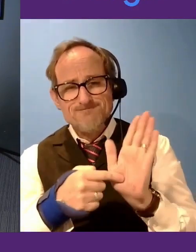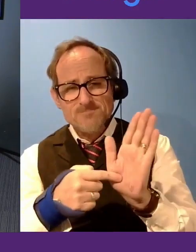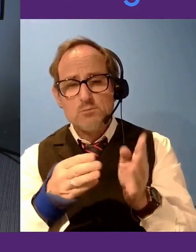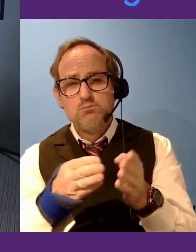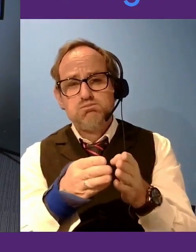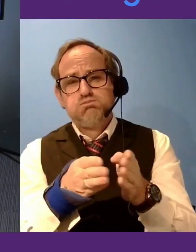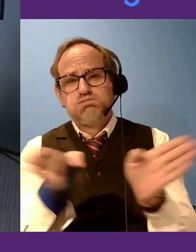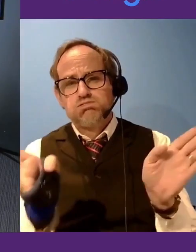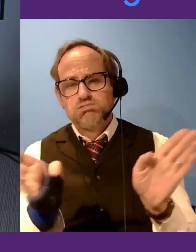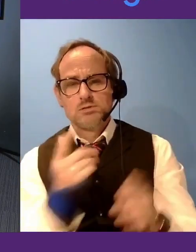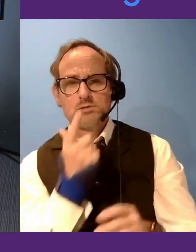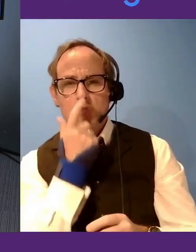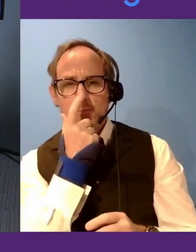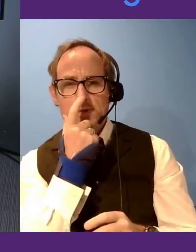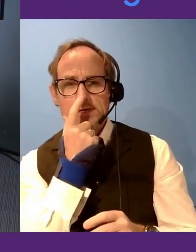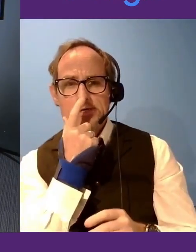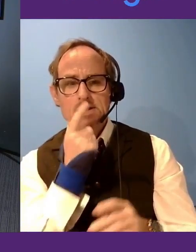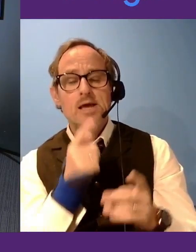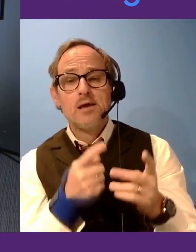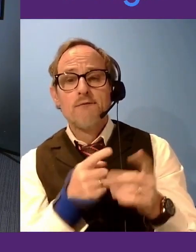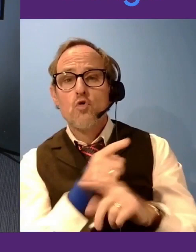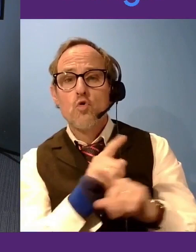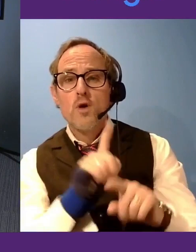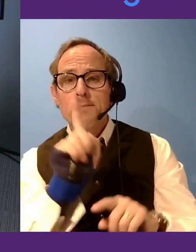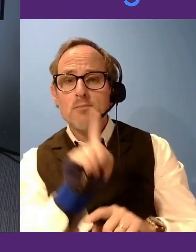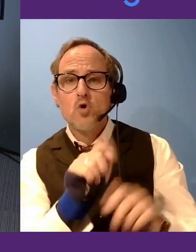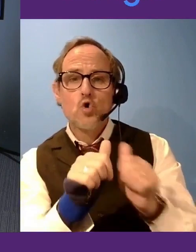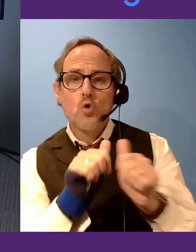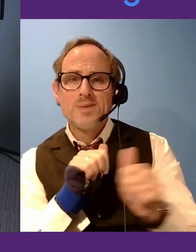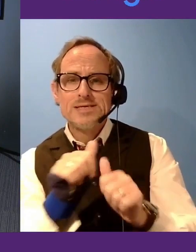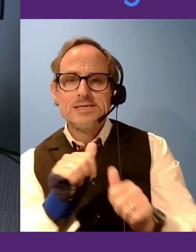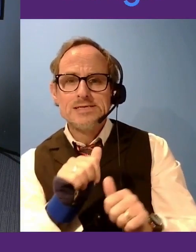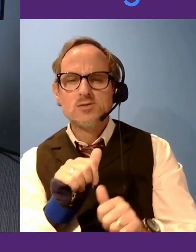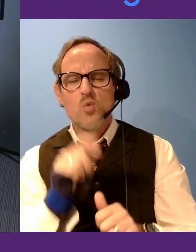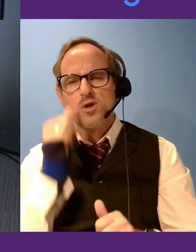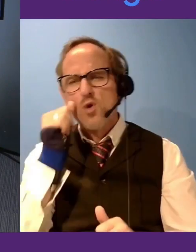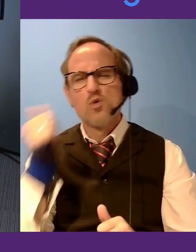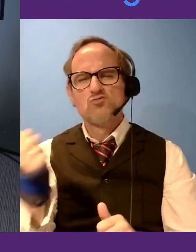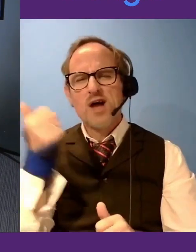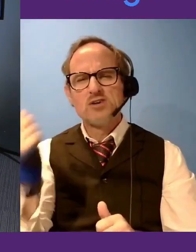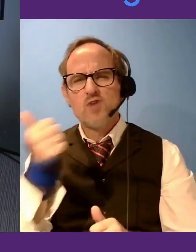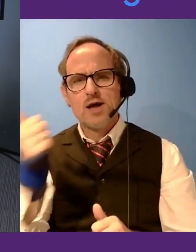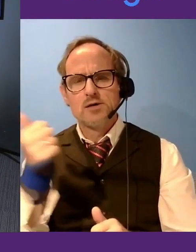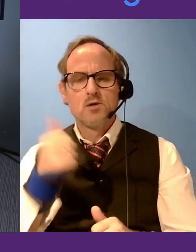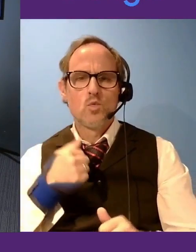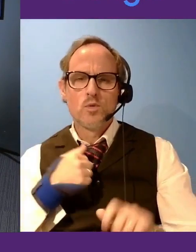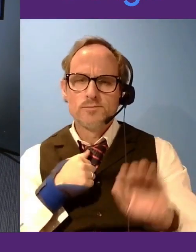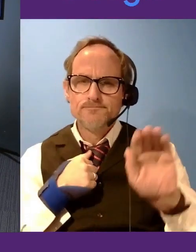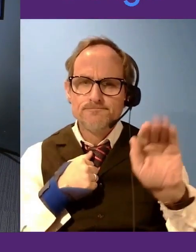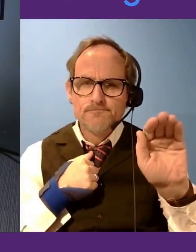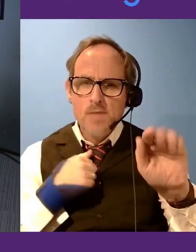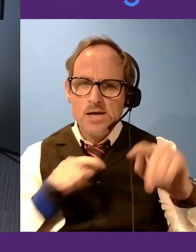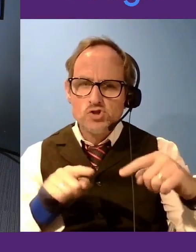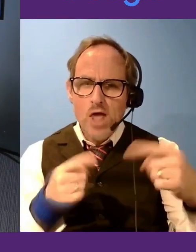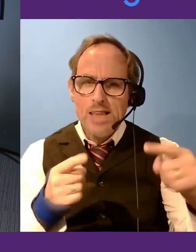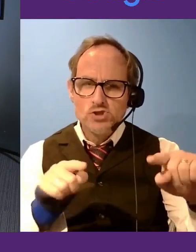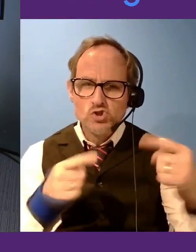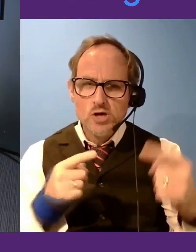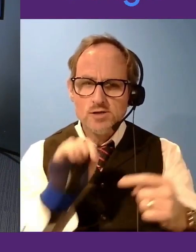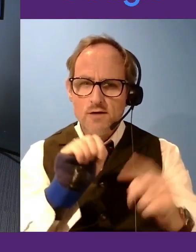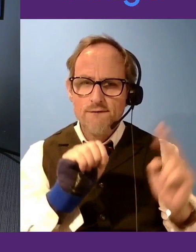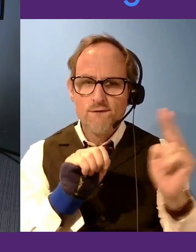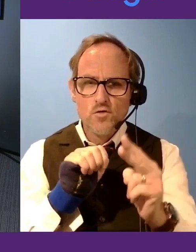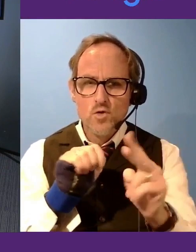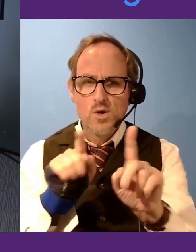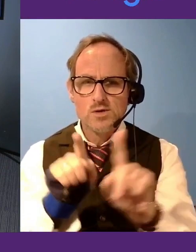challenge assumptions that people have to how they're interacting with their product, because that's the big problem. People come with a mindset as to how their product is going